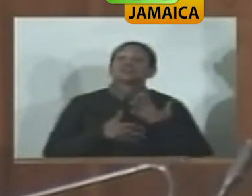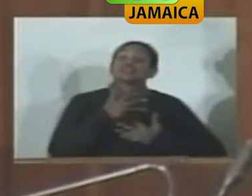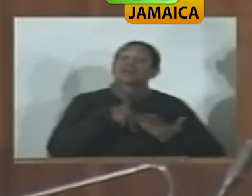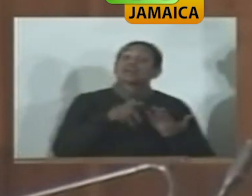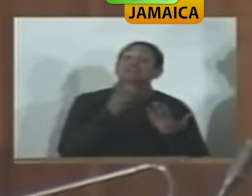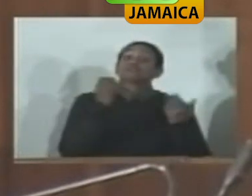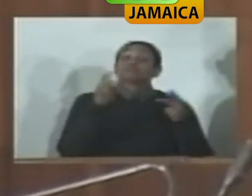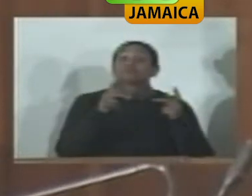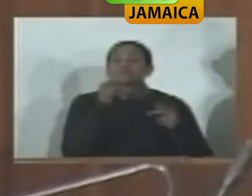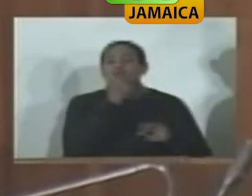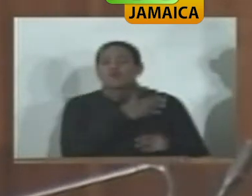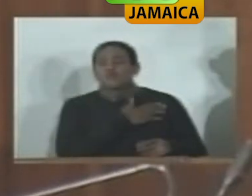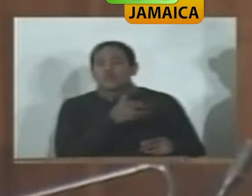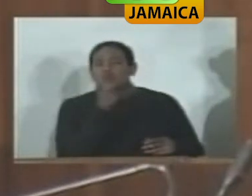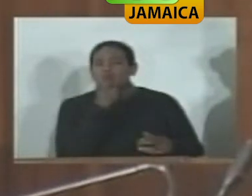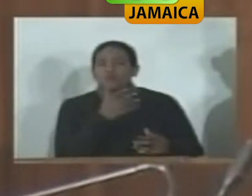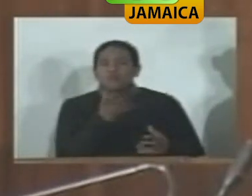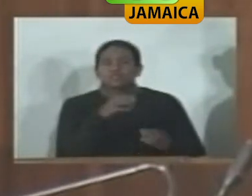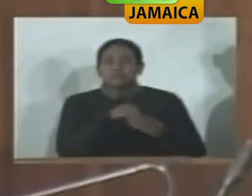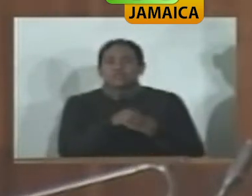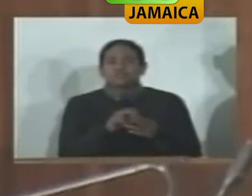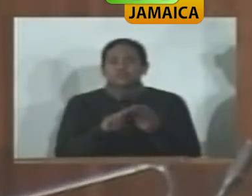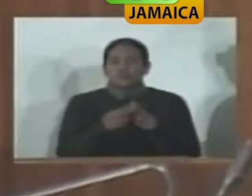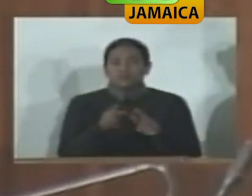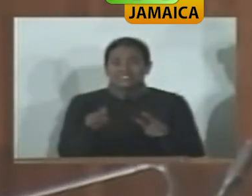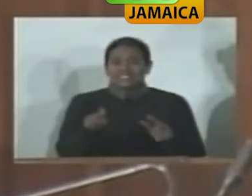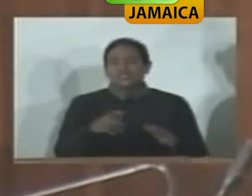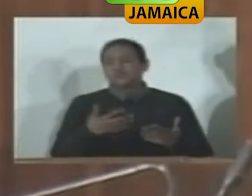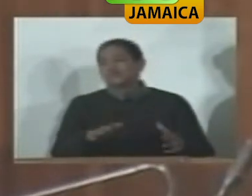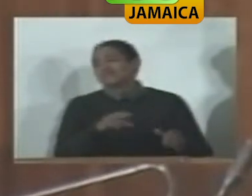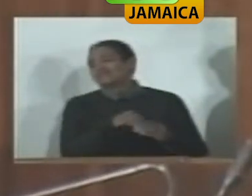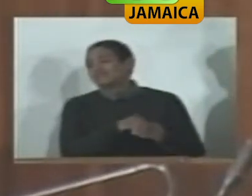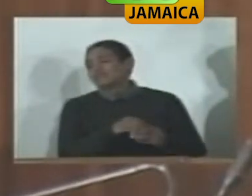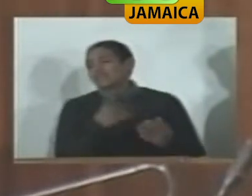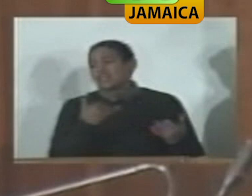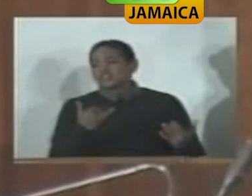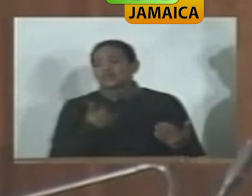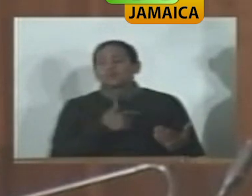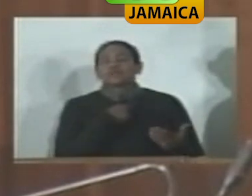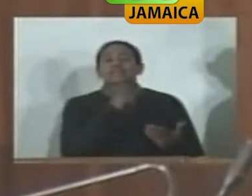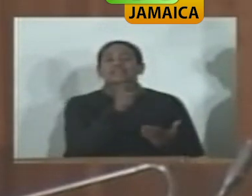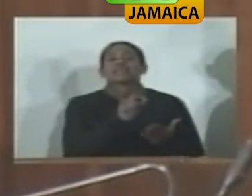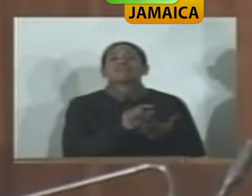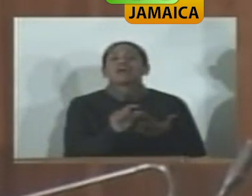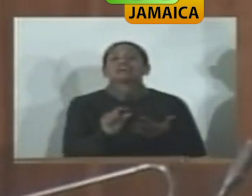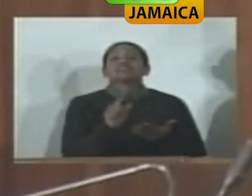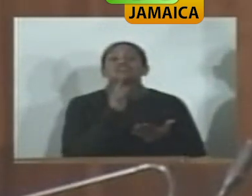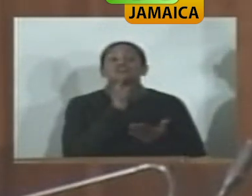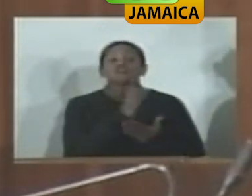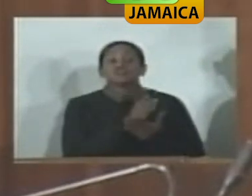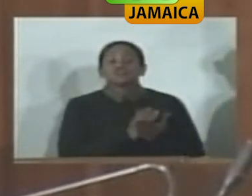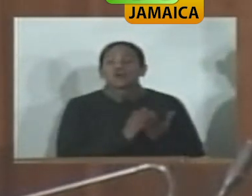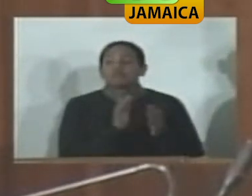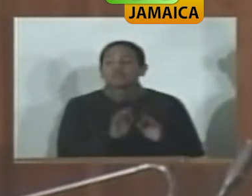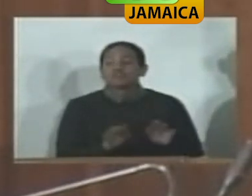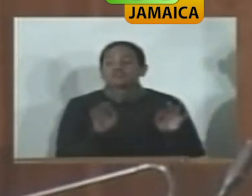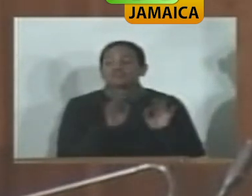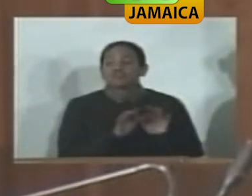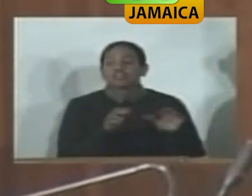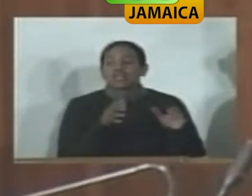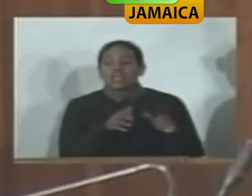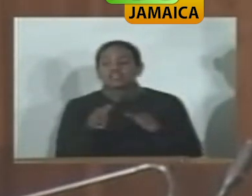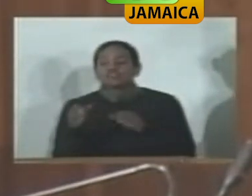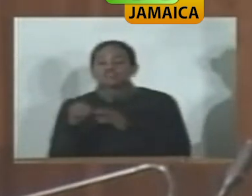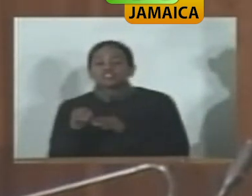need. Mr. President, I am suggesting today that we give an incentive to certain critical industries